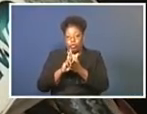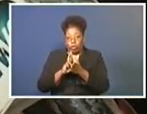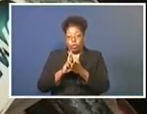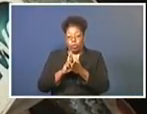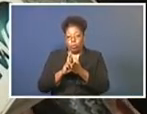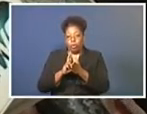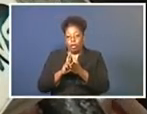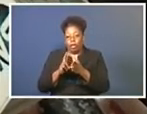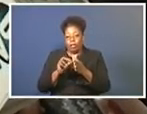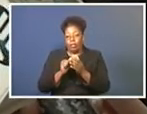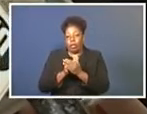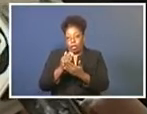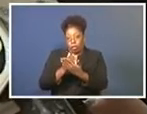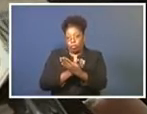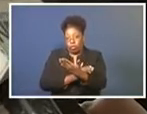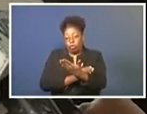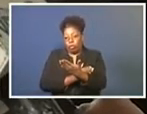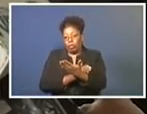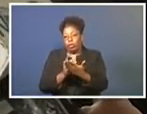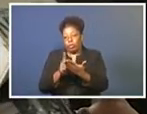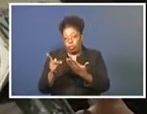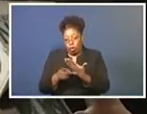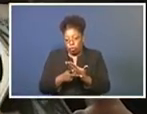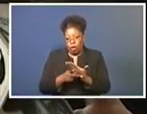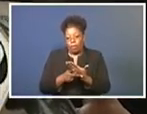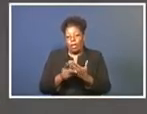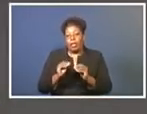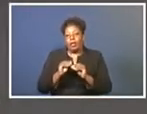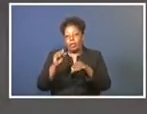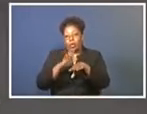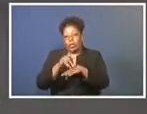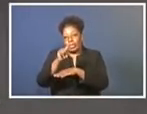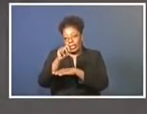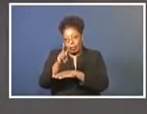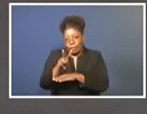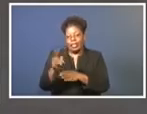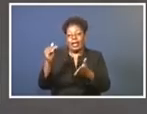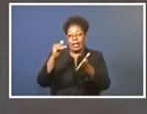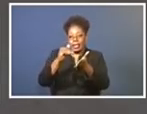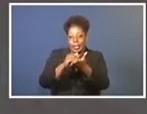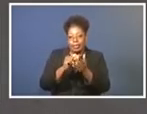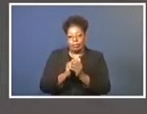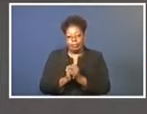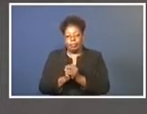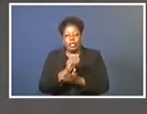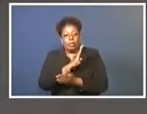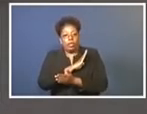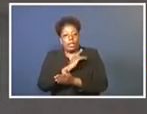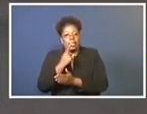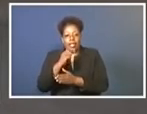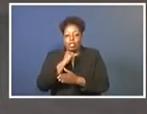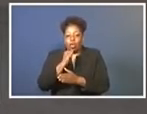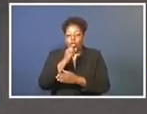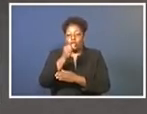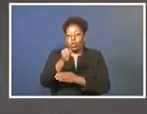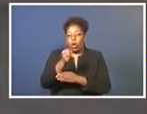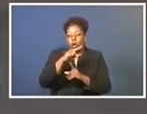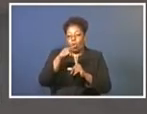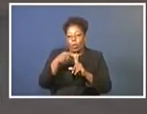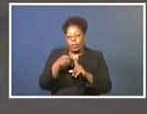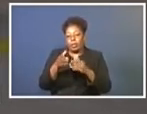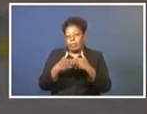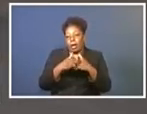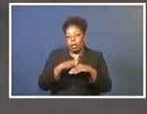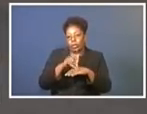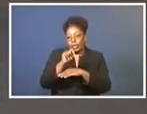the corrections of that production, and we intend to air that again. Well, Bole could not say when the program will be air,